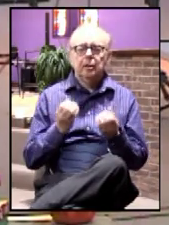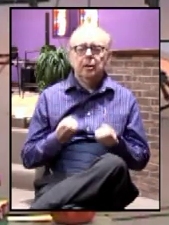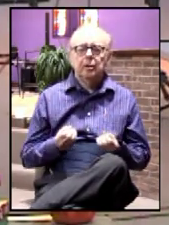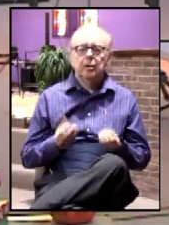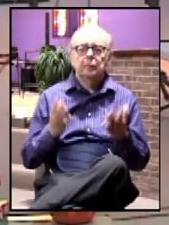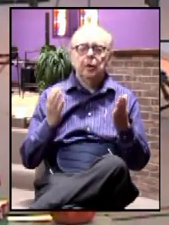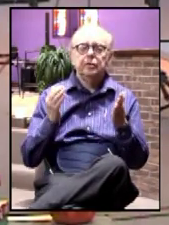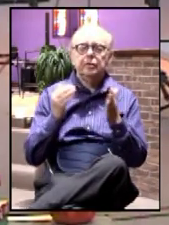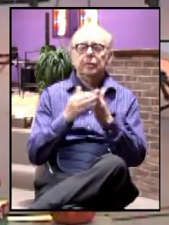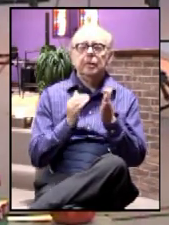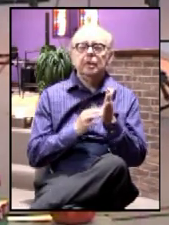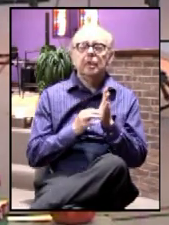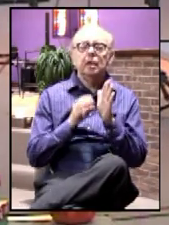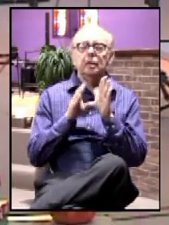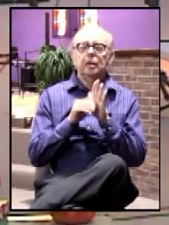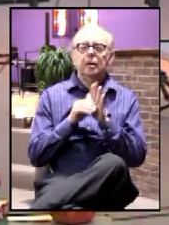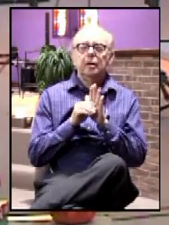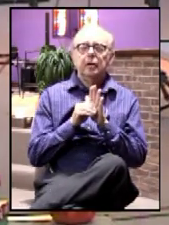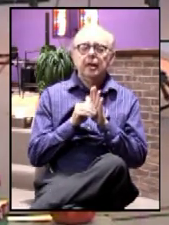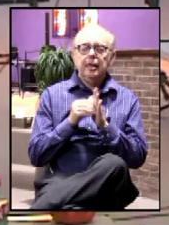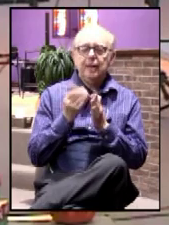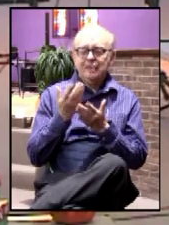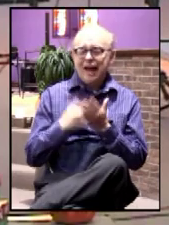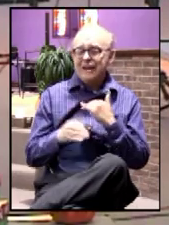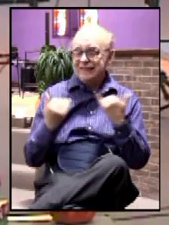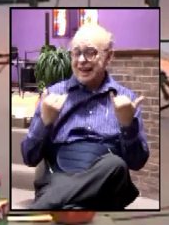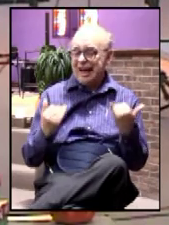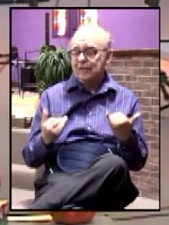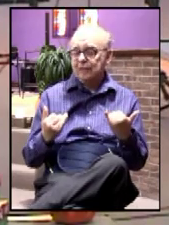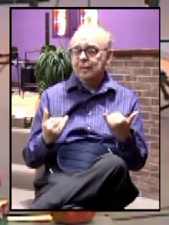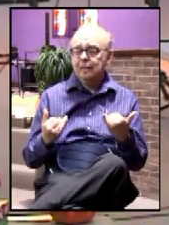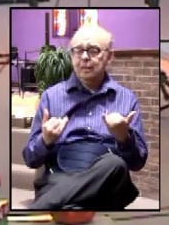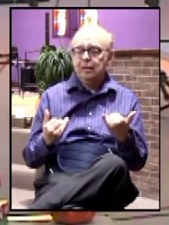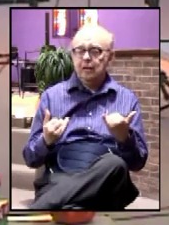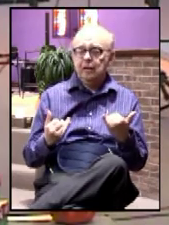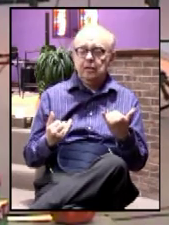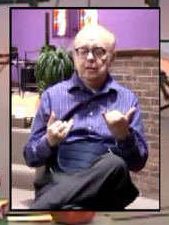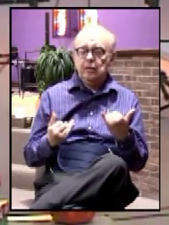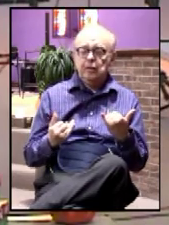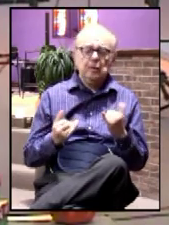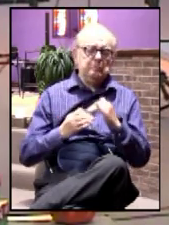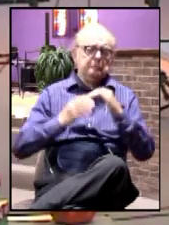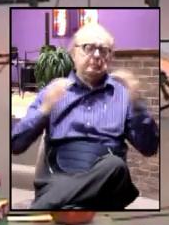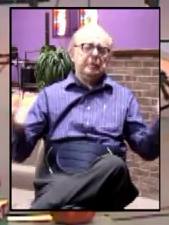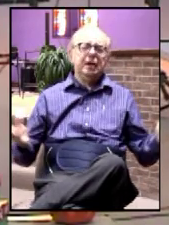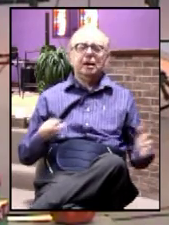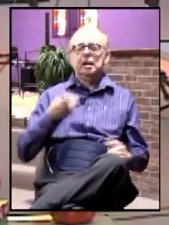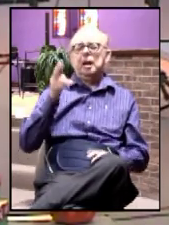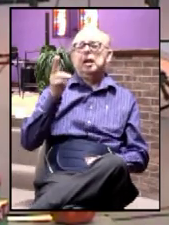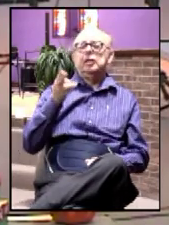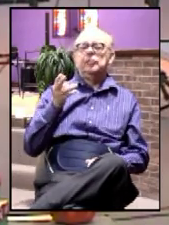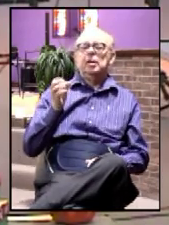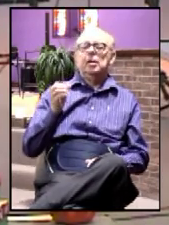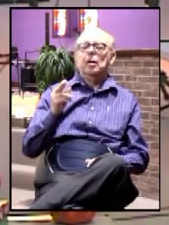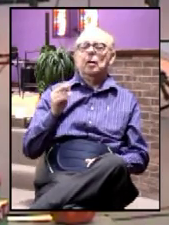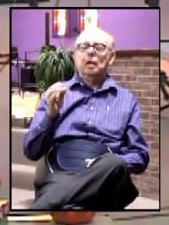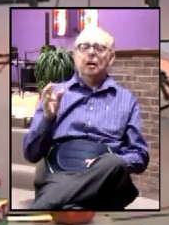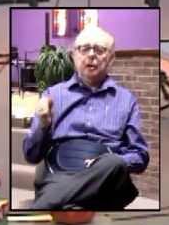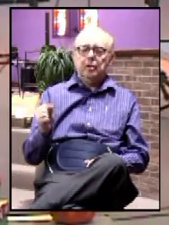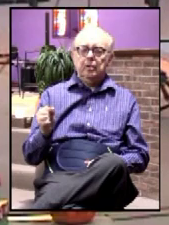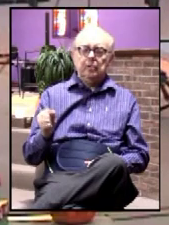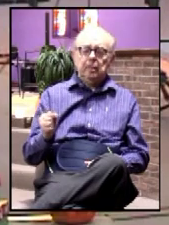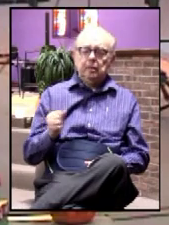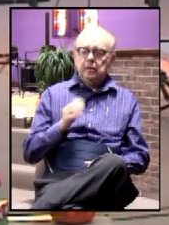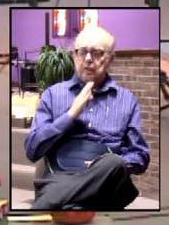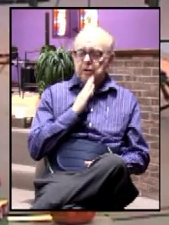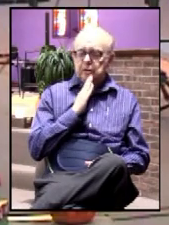these multi-million-dollar movies that are out today, and they're blockbuster heroes. If